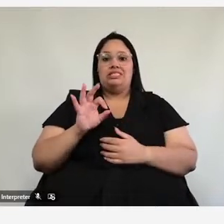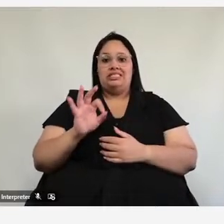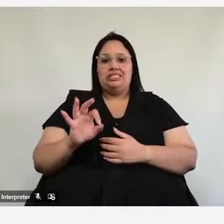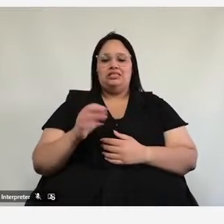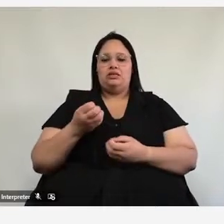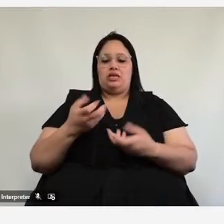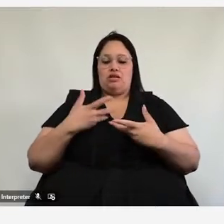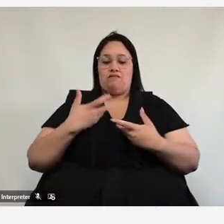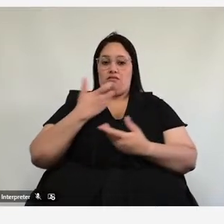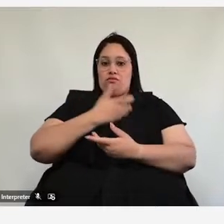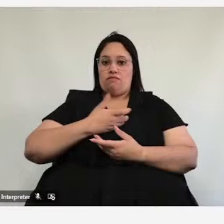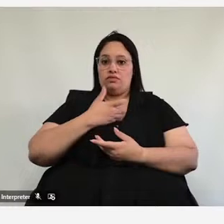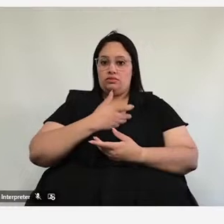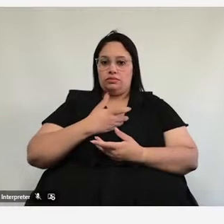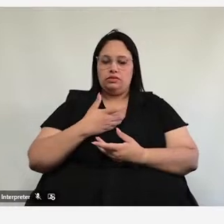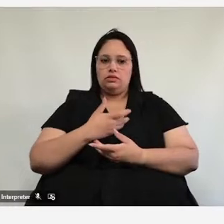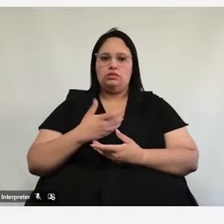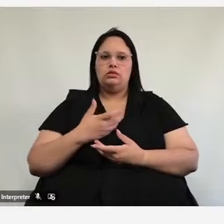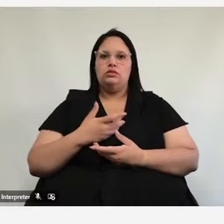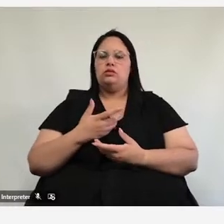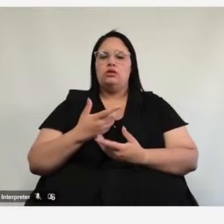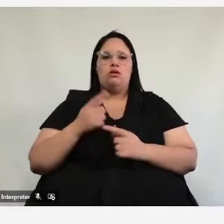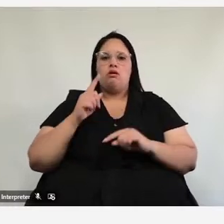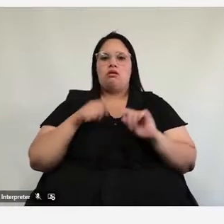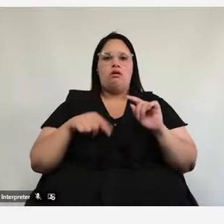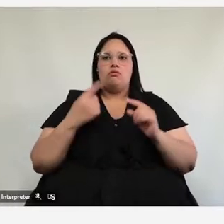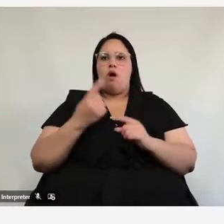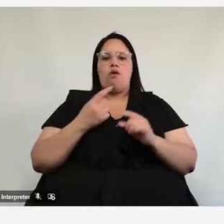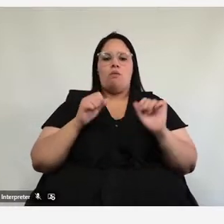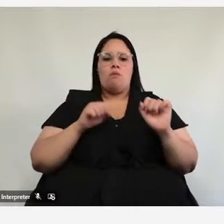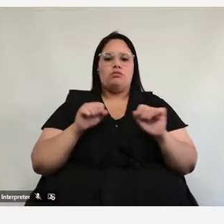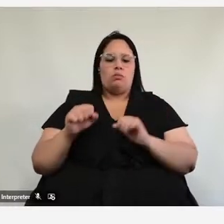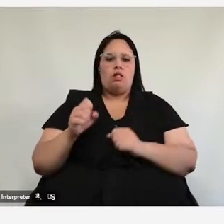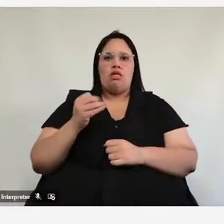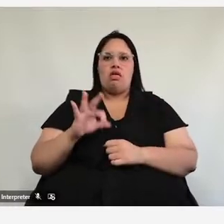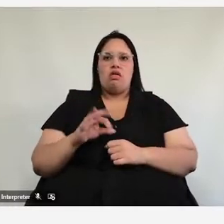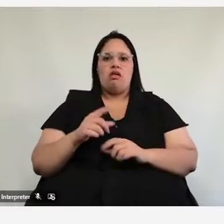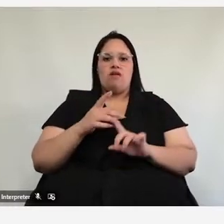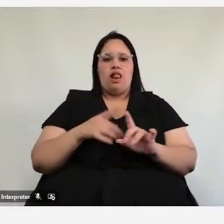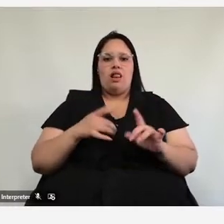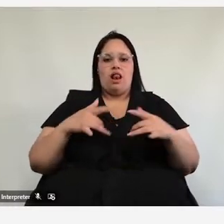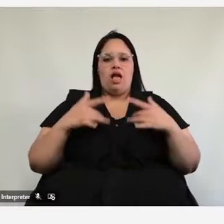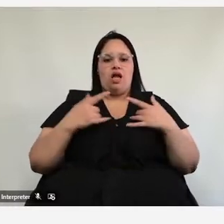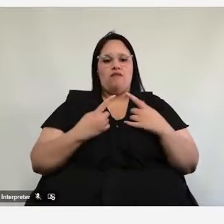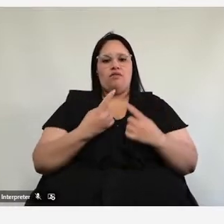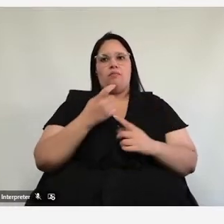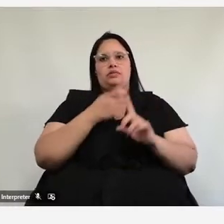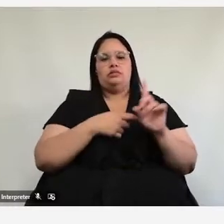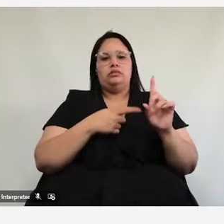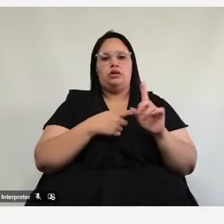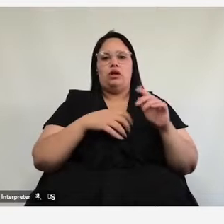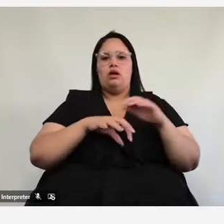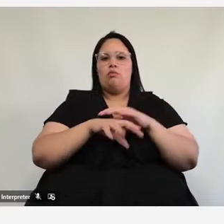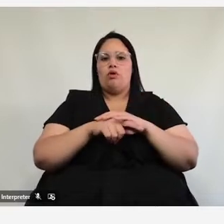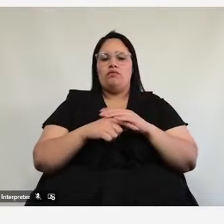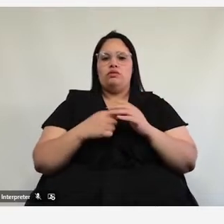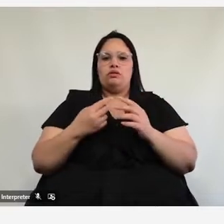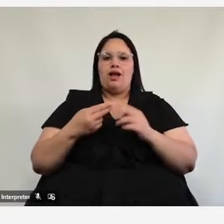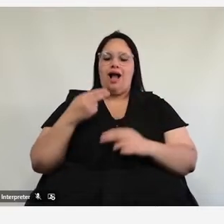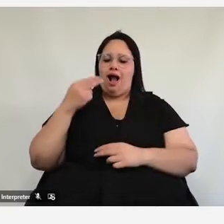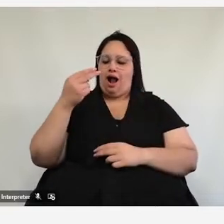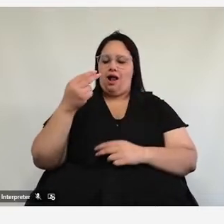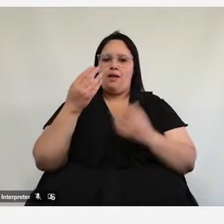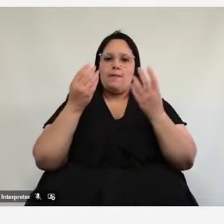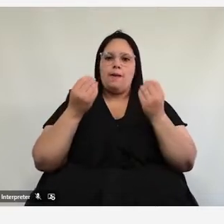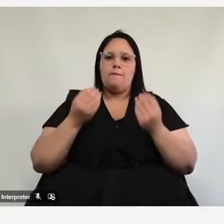comfort, this comfort cannot be made possible when one's lives in a province with the highest number